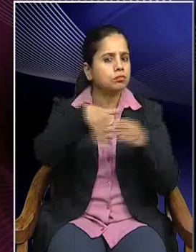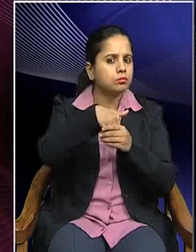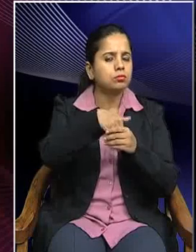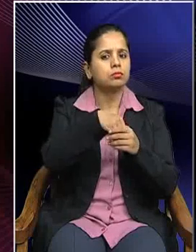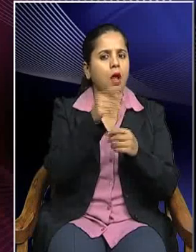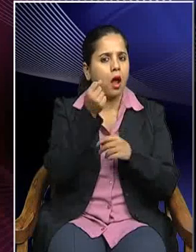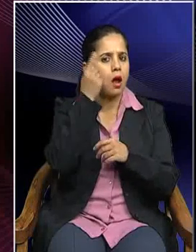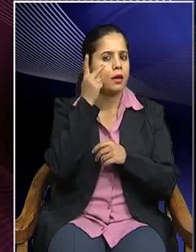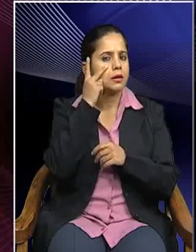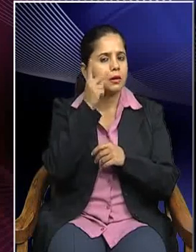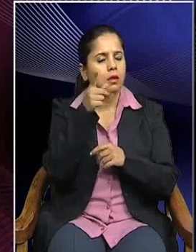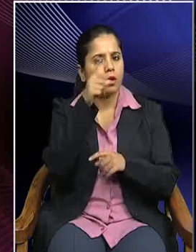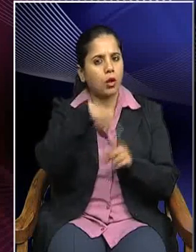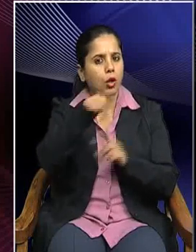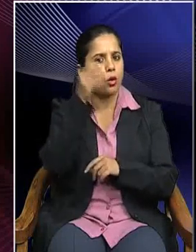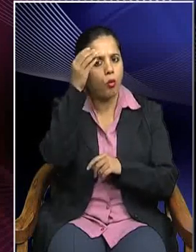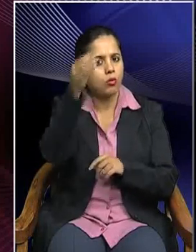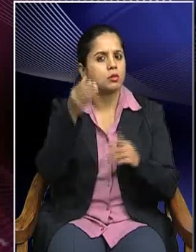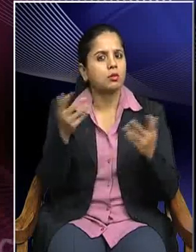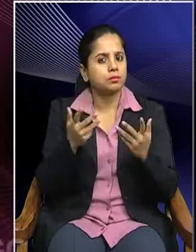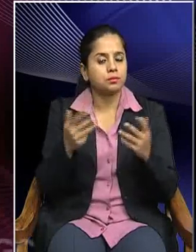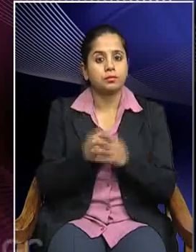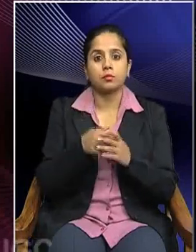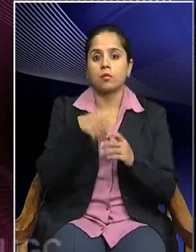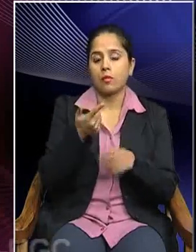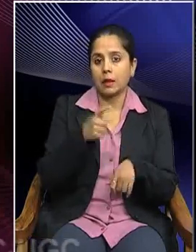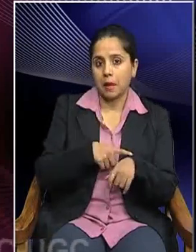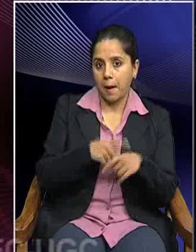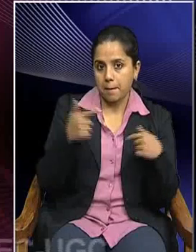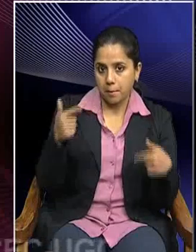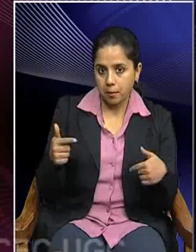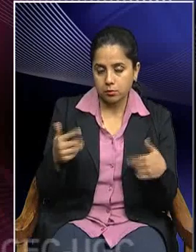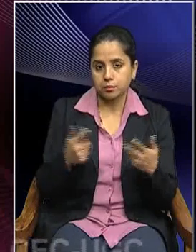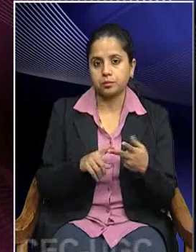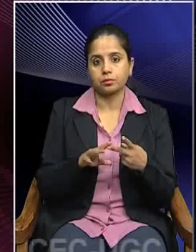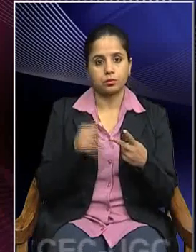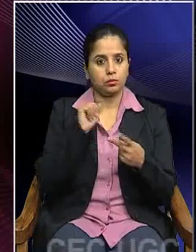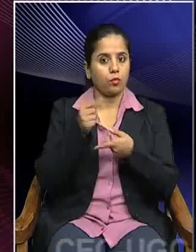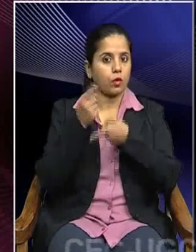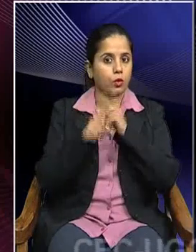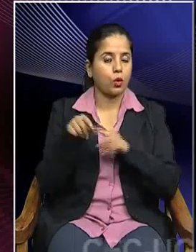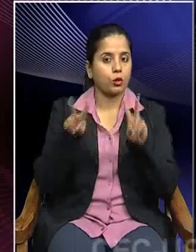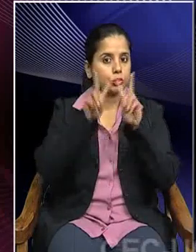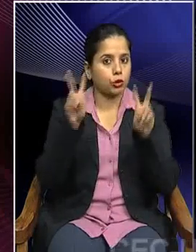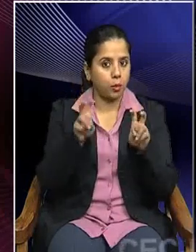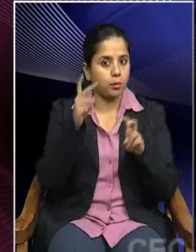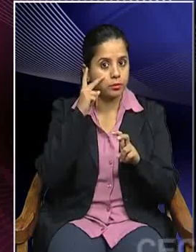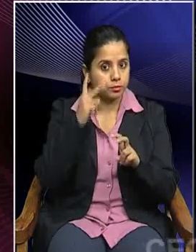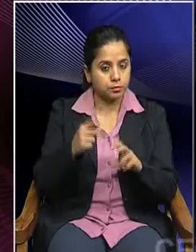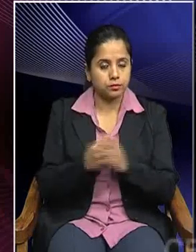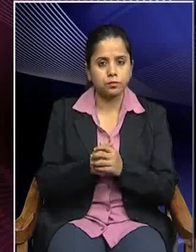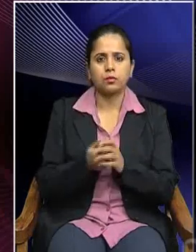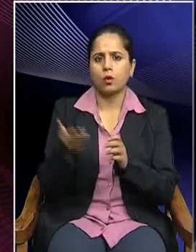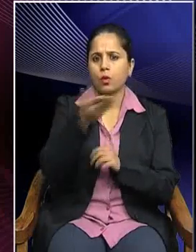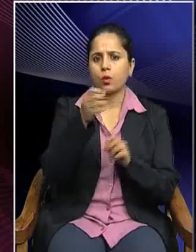this lecture in terms of time, in terms of its historical context. So as you